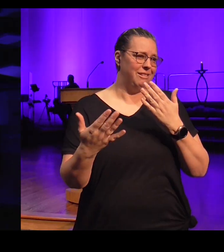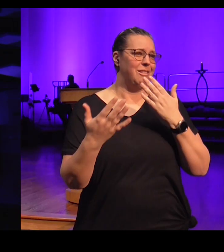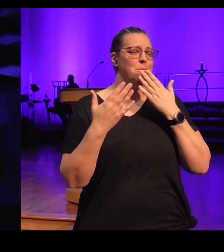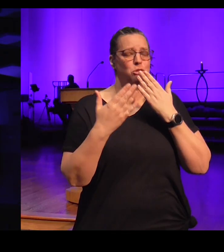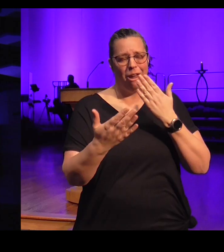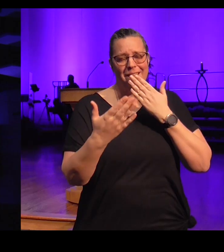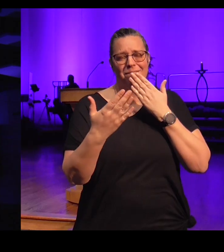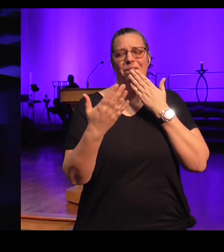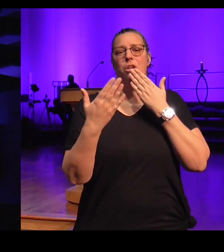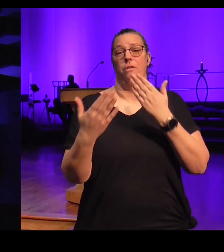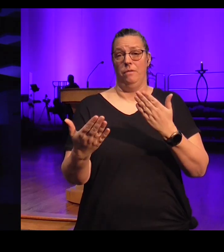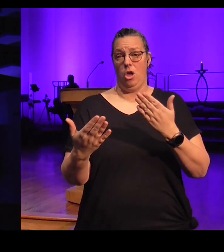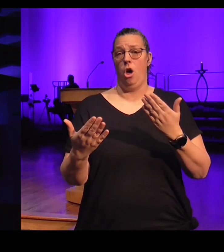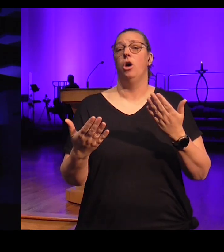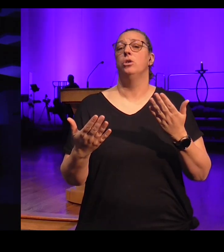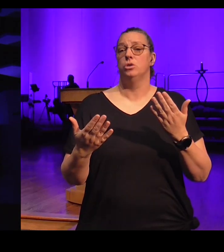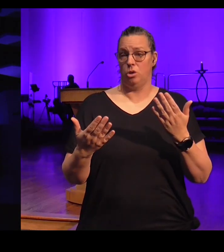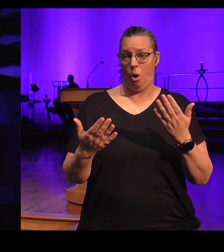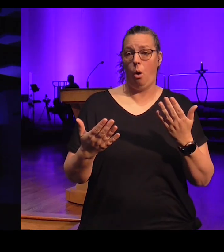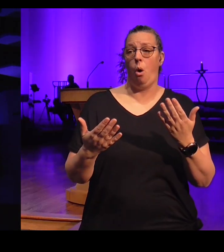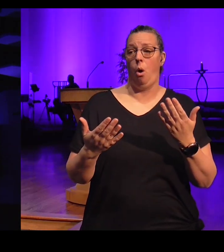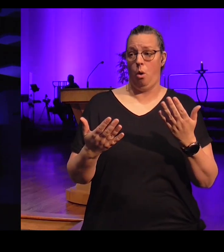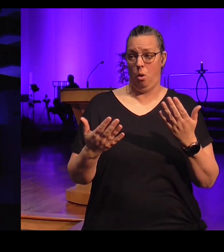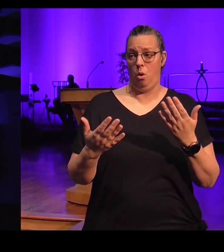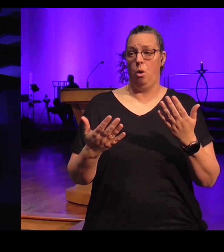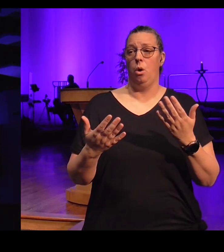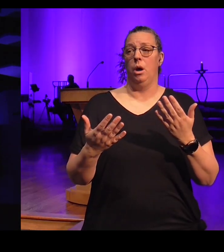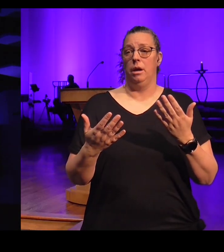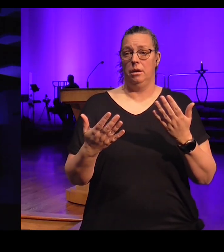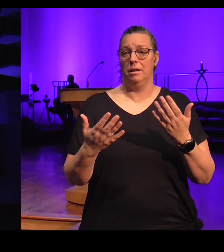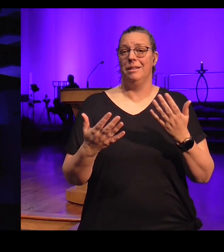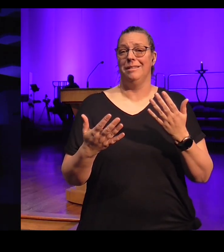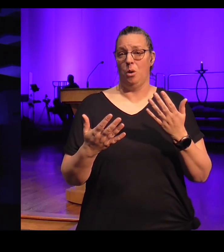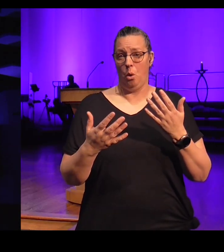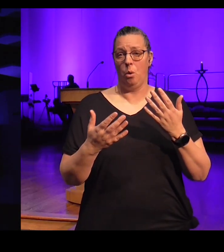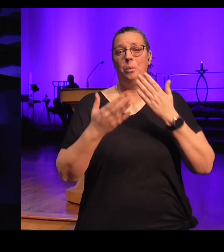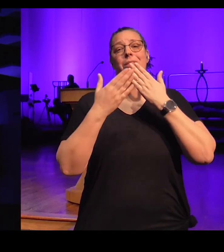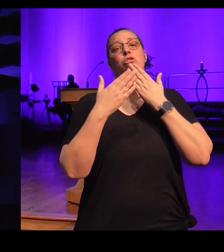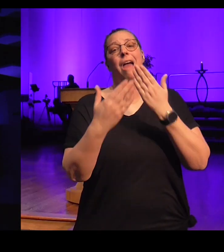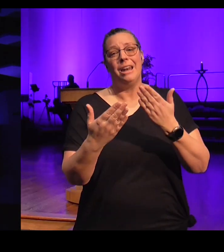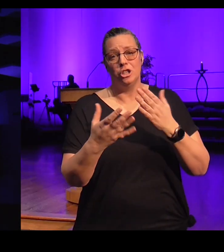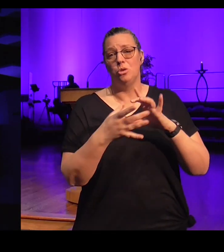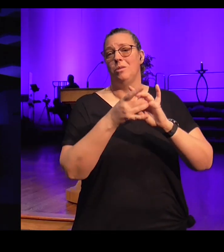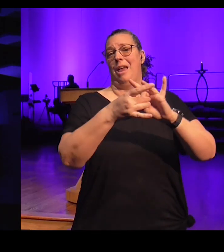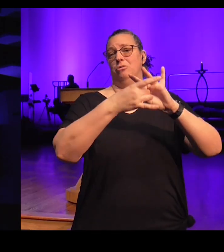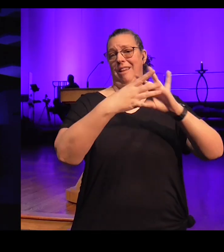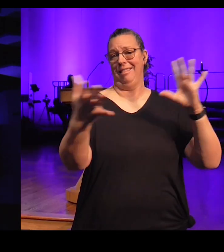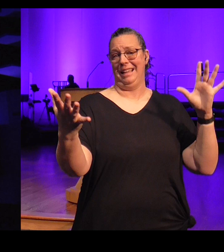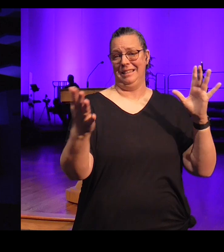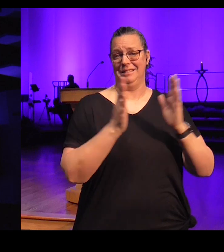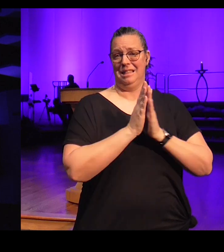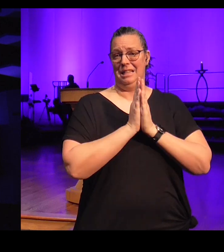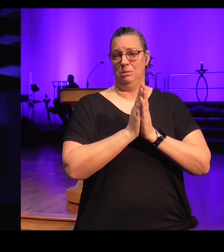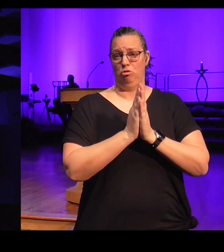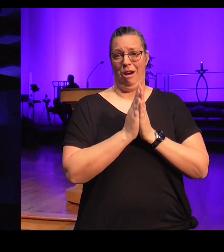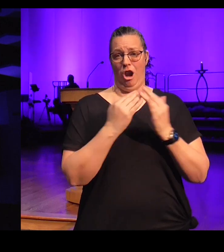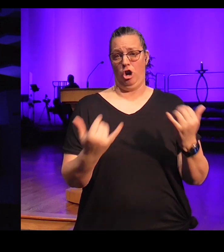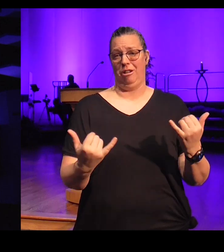And so it is with joy and with gratitude that I release this prayer now